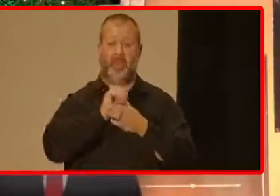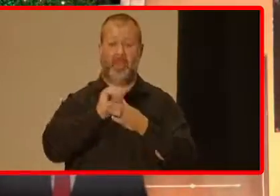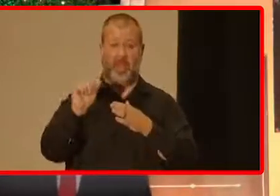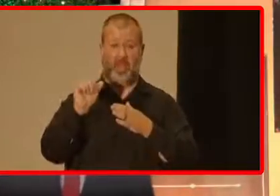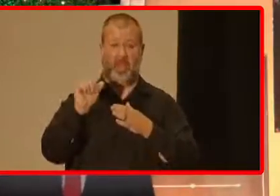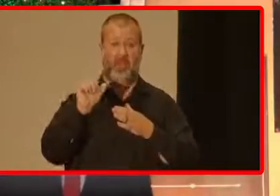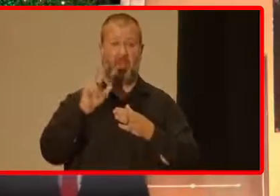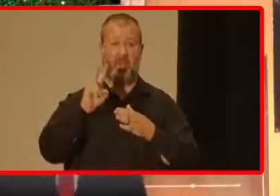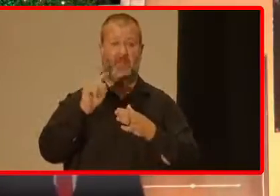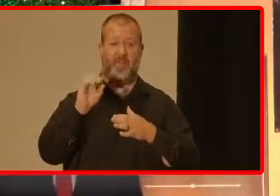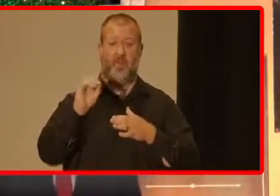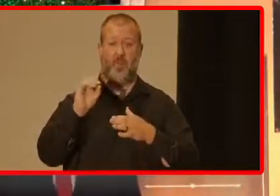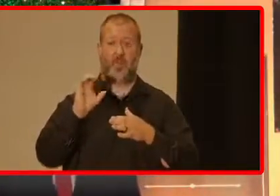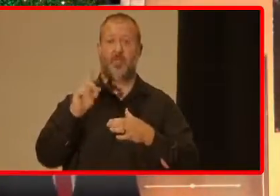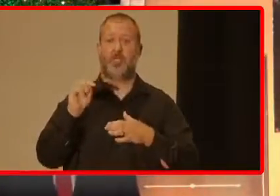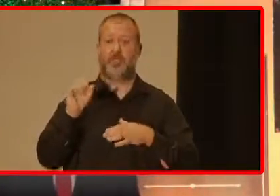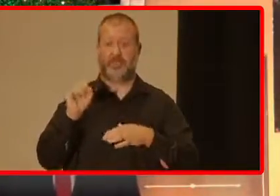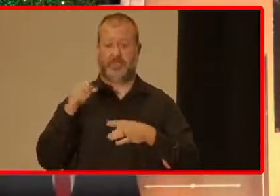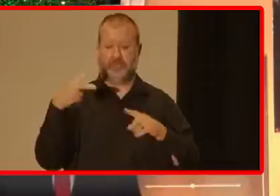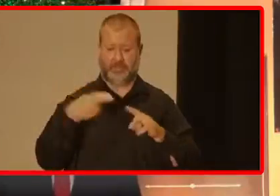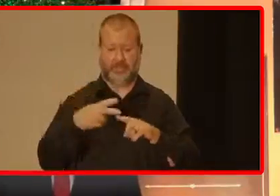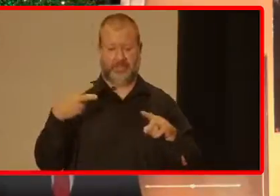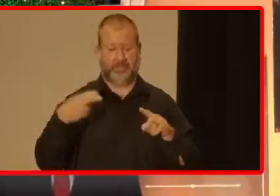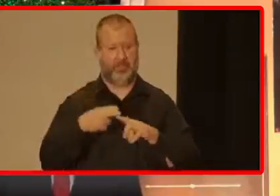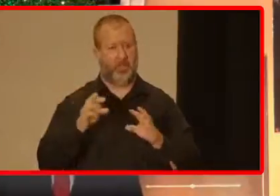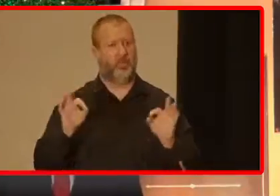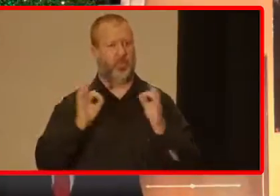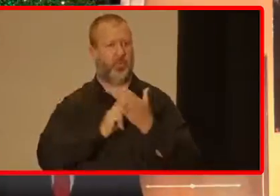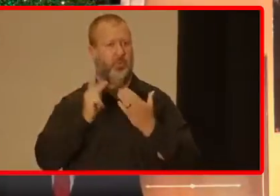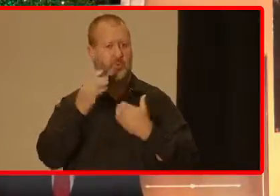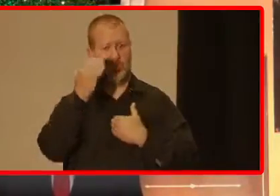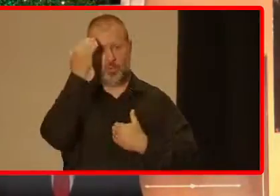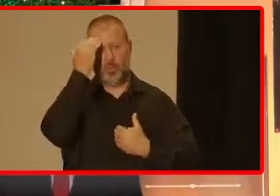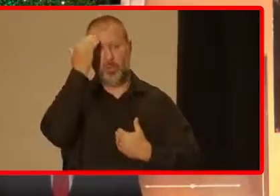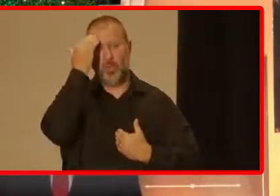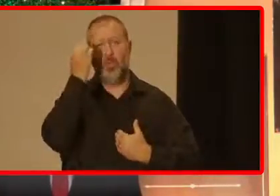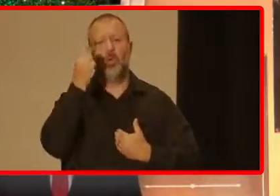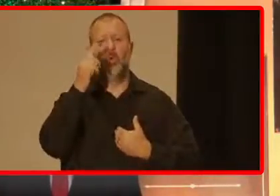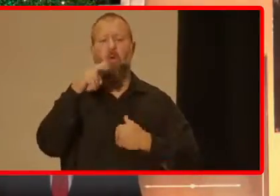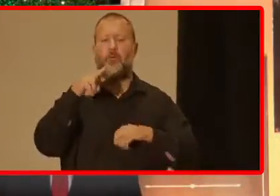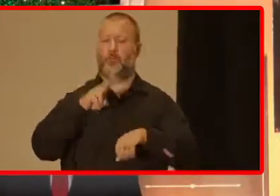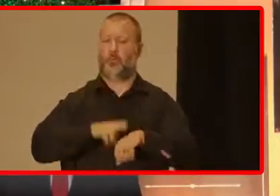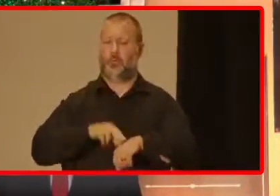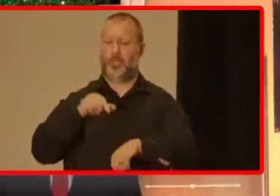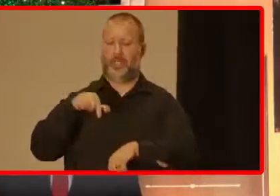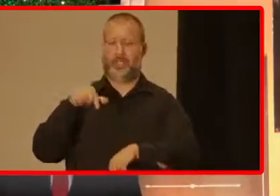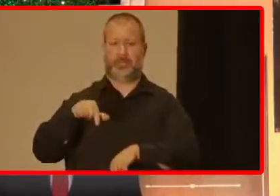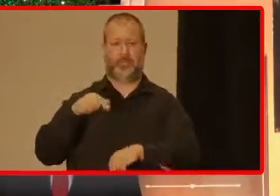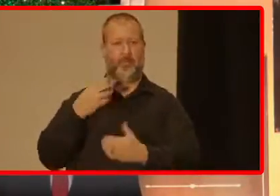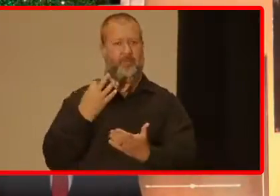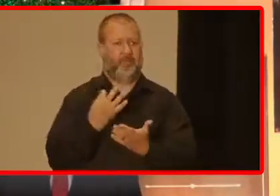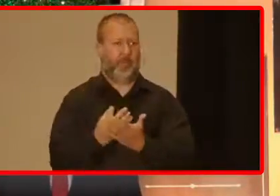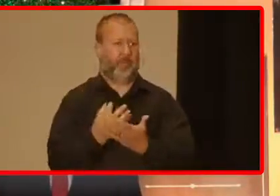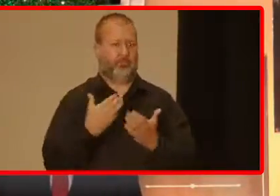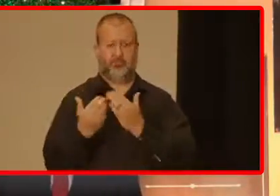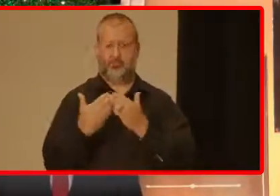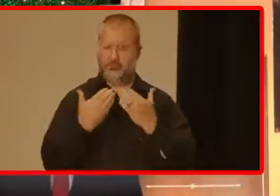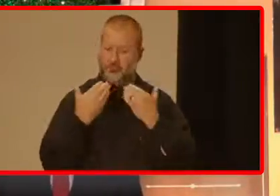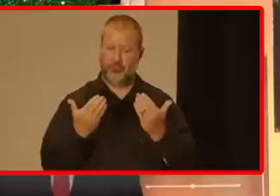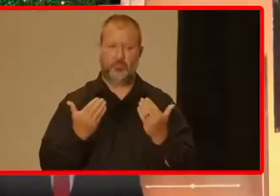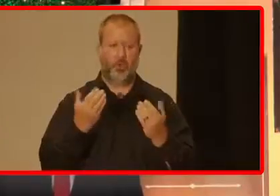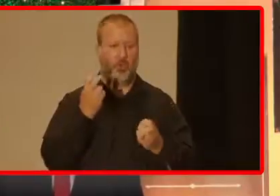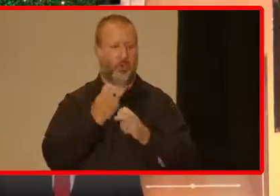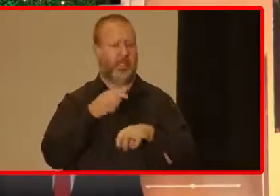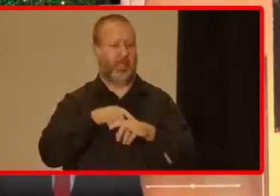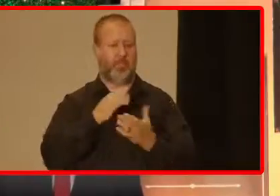in vetoes with a lot of very important programs. But of course, this one got funded even in the most